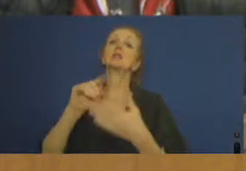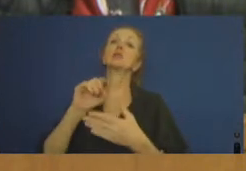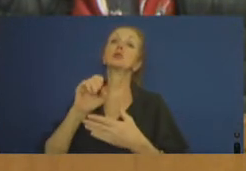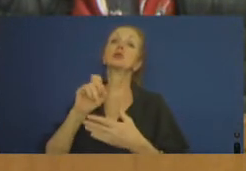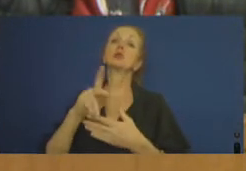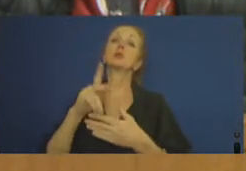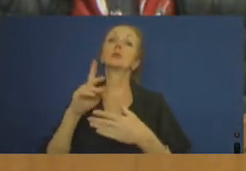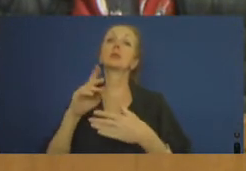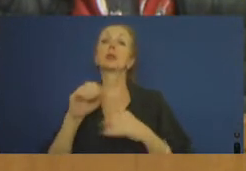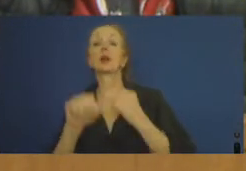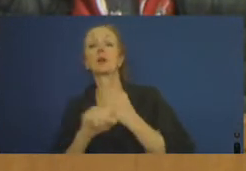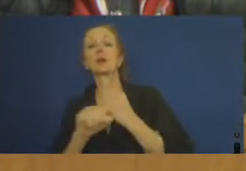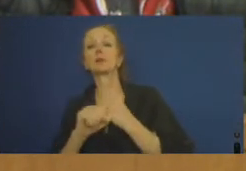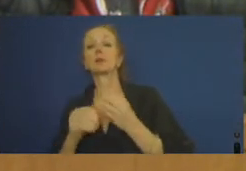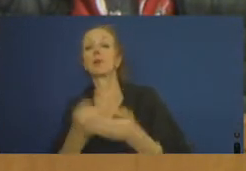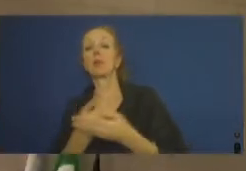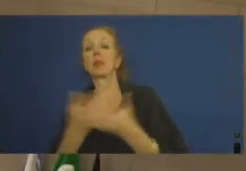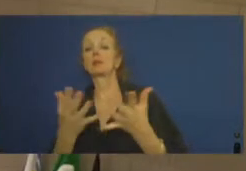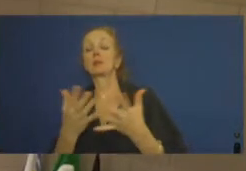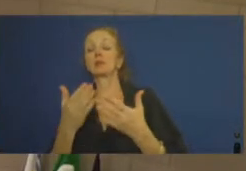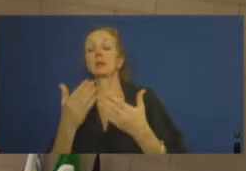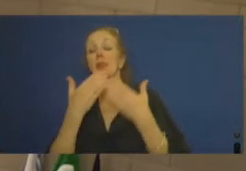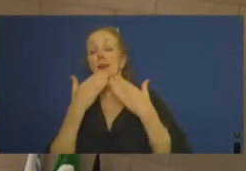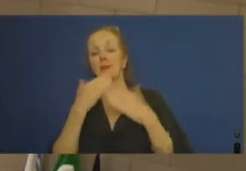chain. Thank you for your time. Thank you.